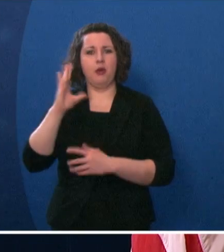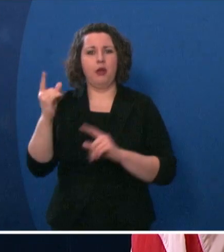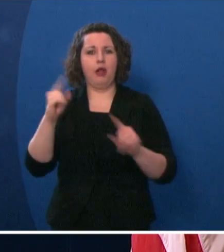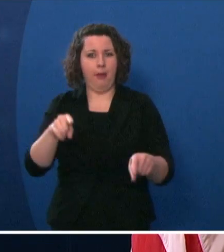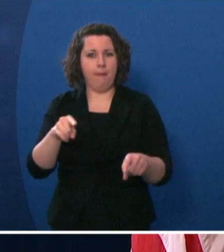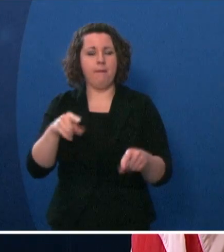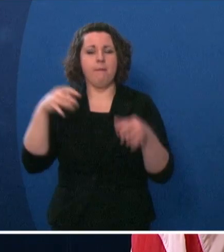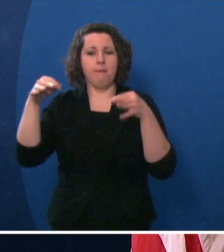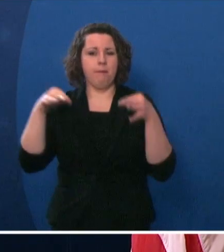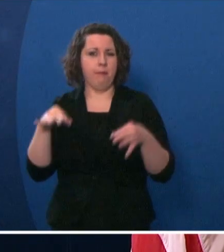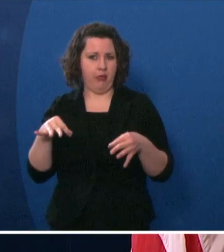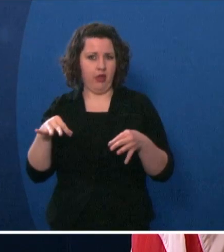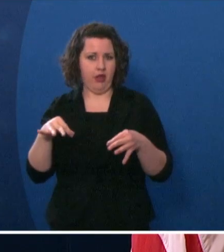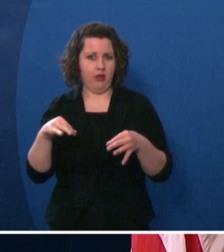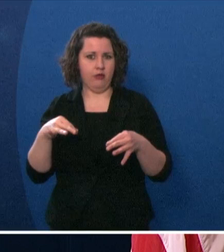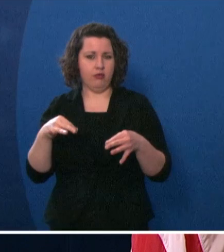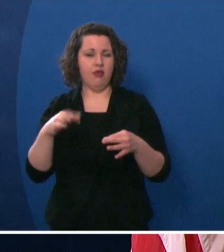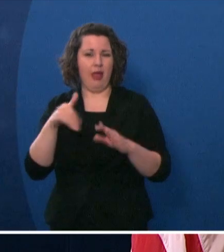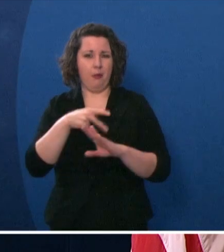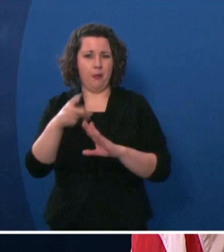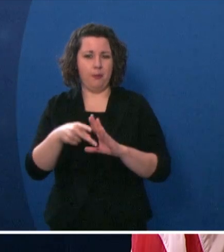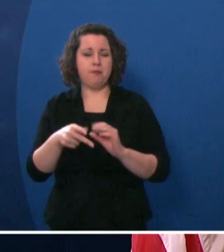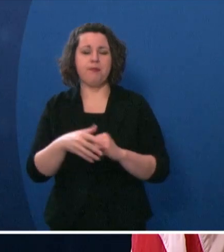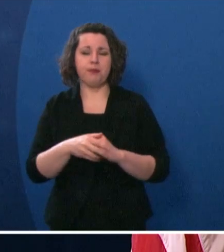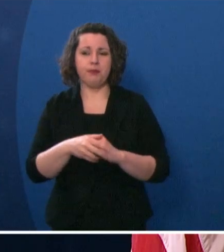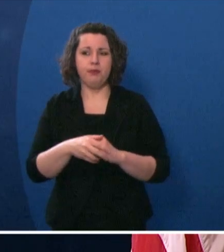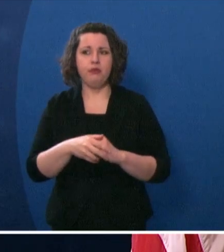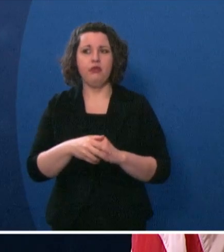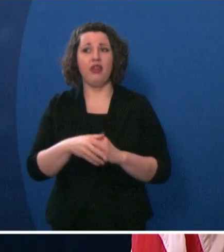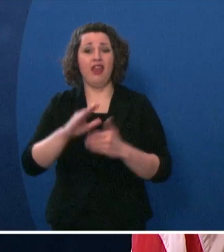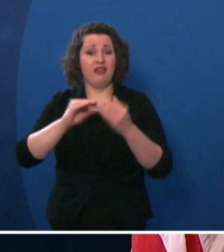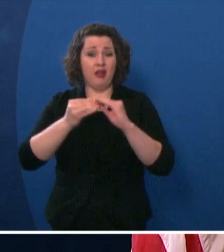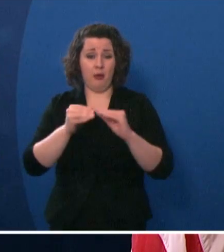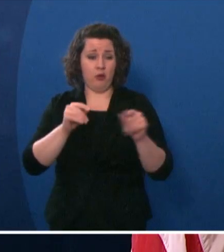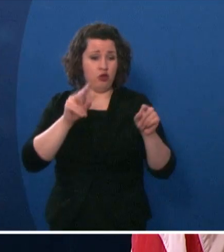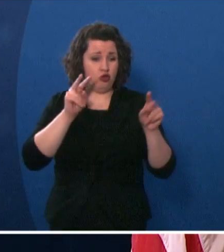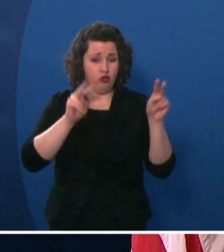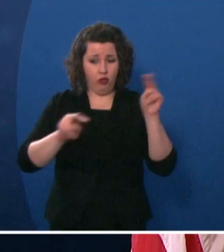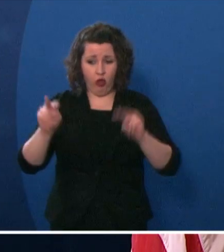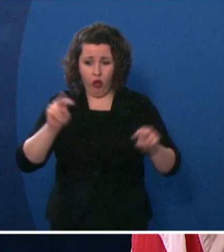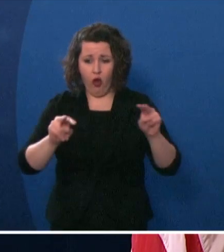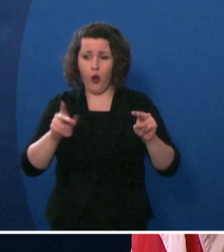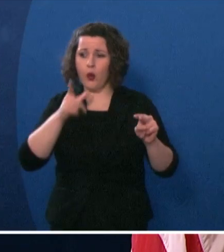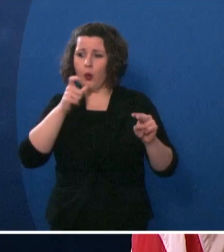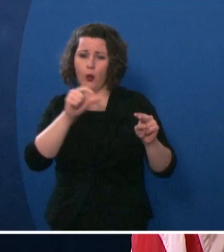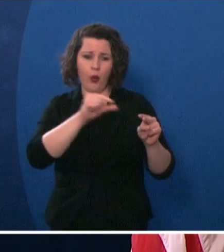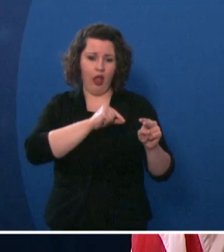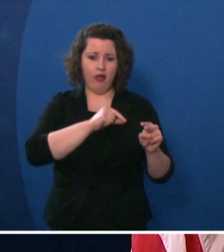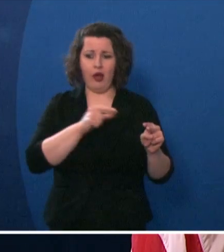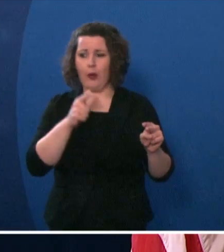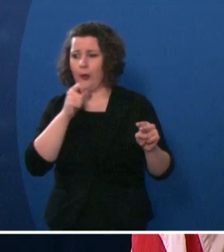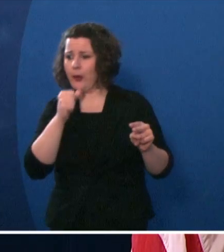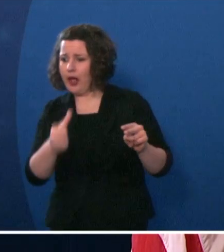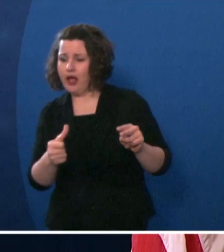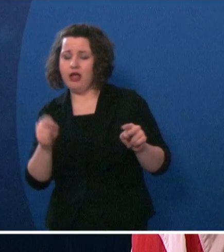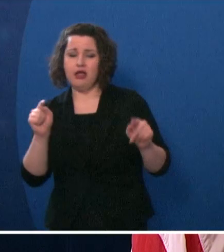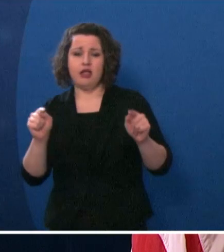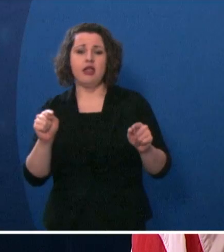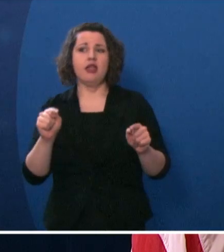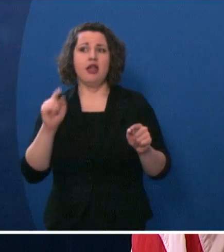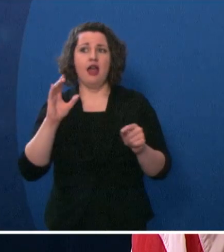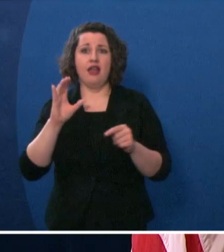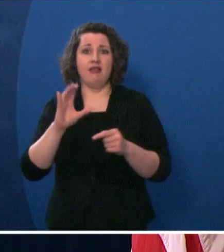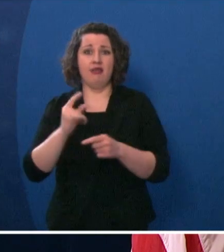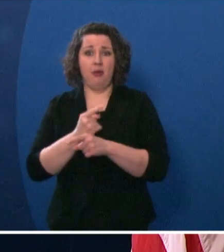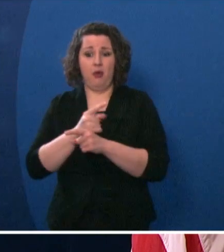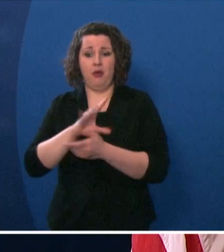what that looks like. And then we'll take a look at the numbers and take a look at who qualifies, and then we'll set aside the appropriate